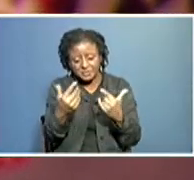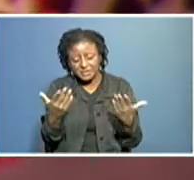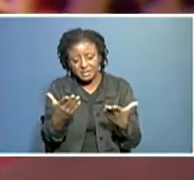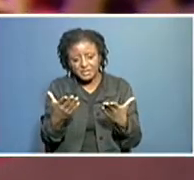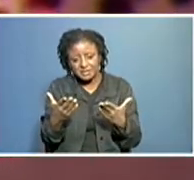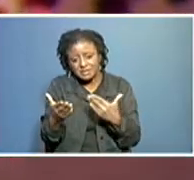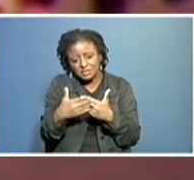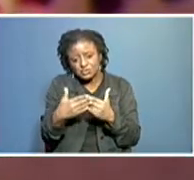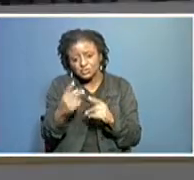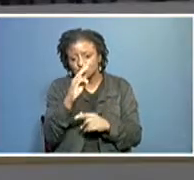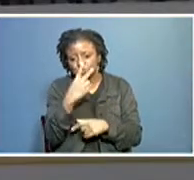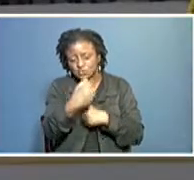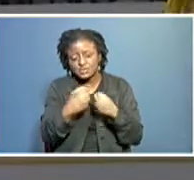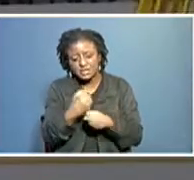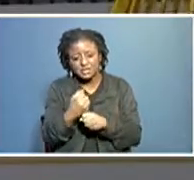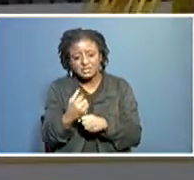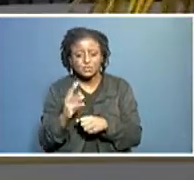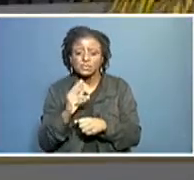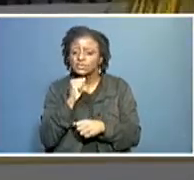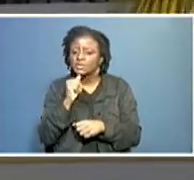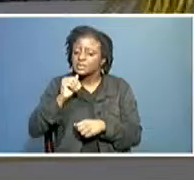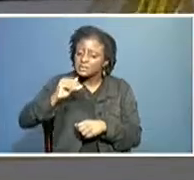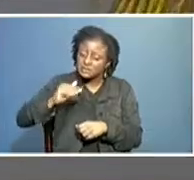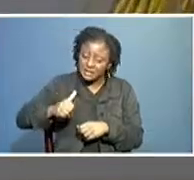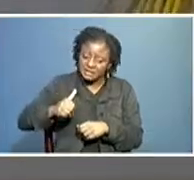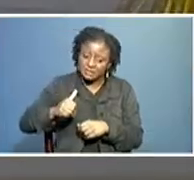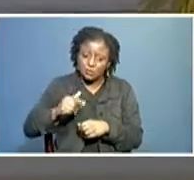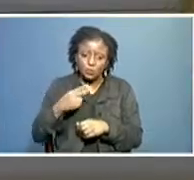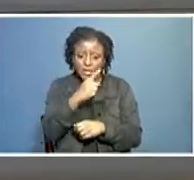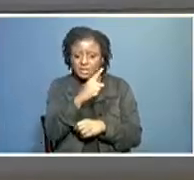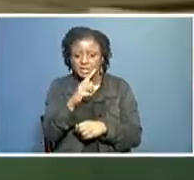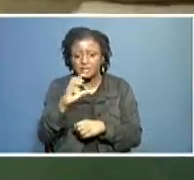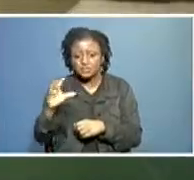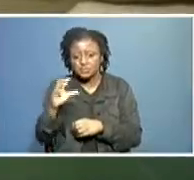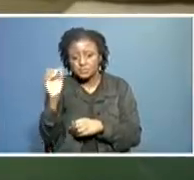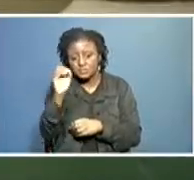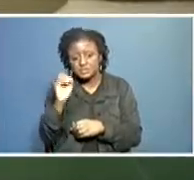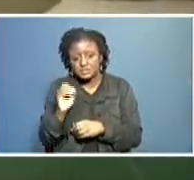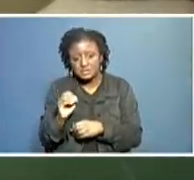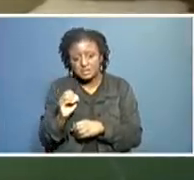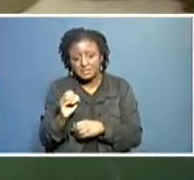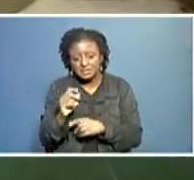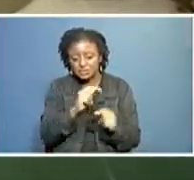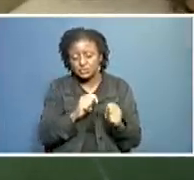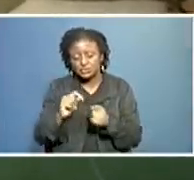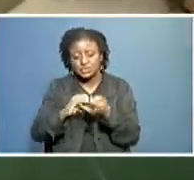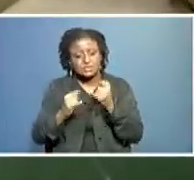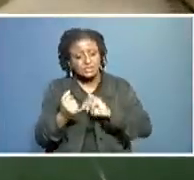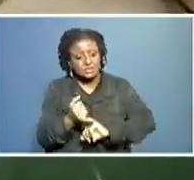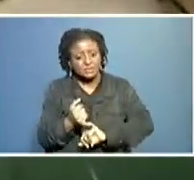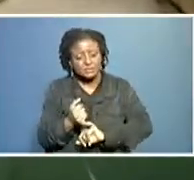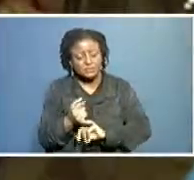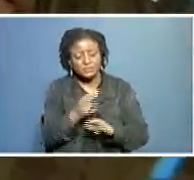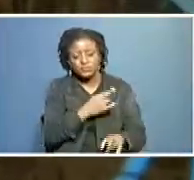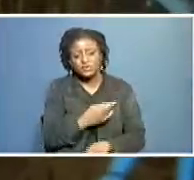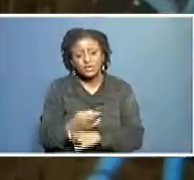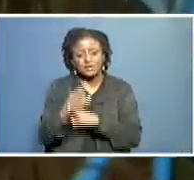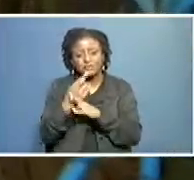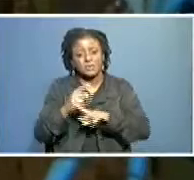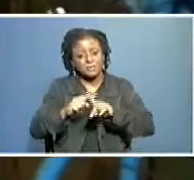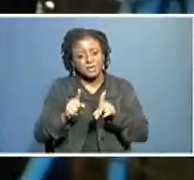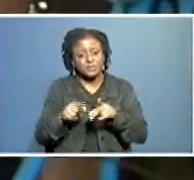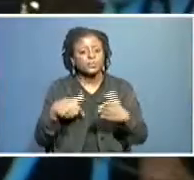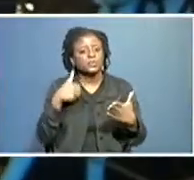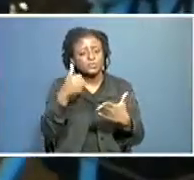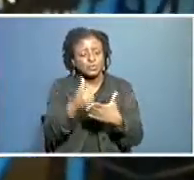COVID-19 pandemic, and we're not yet at 100% in terms of tourism recovery, but we're getting there. We know that